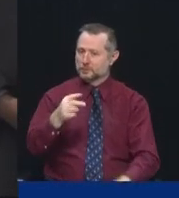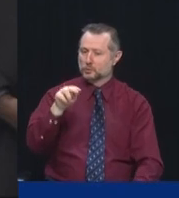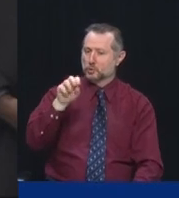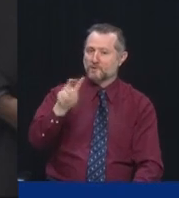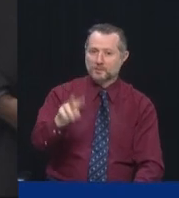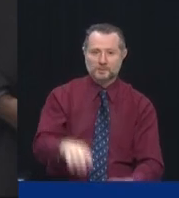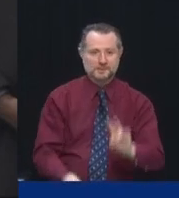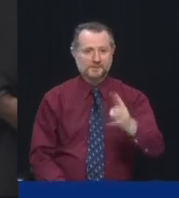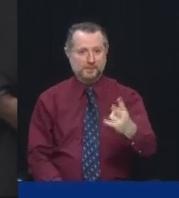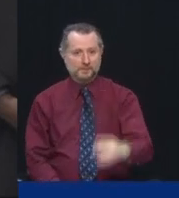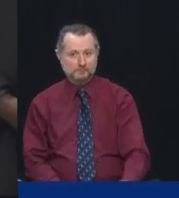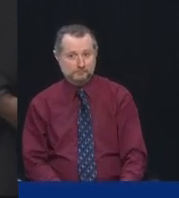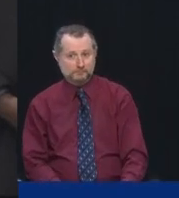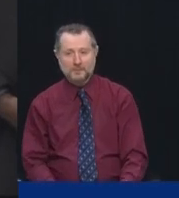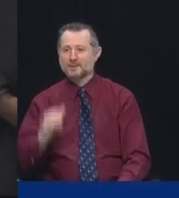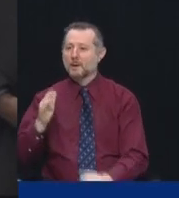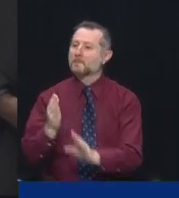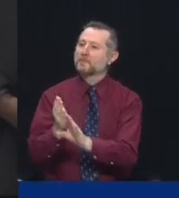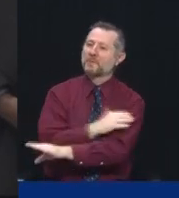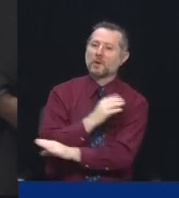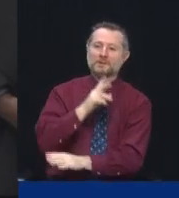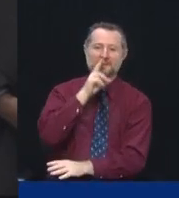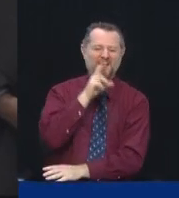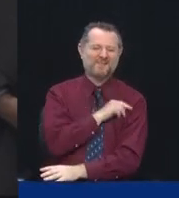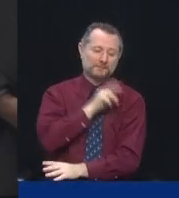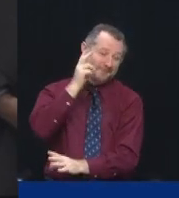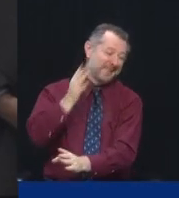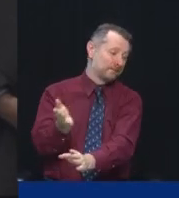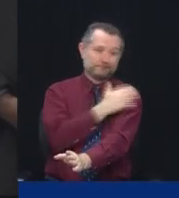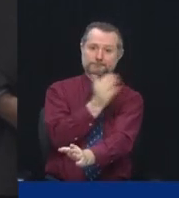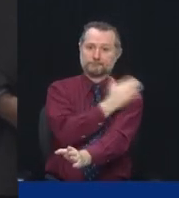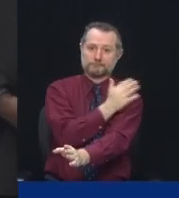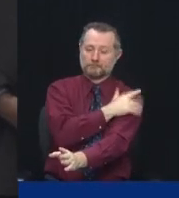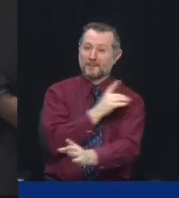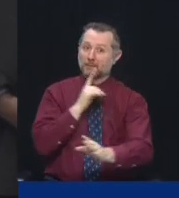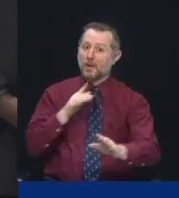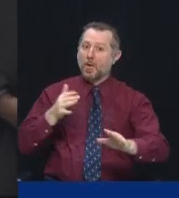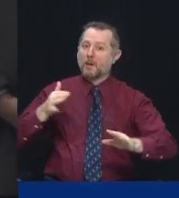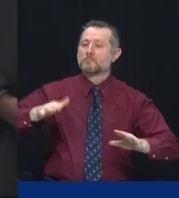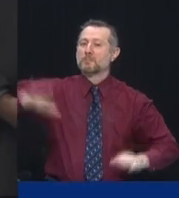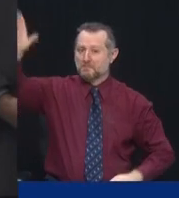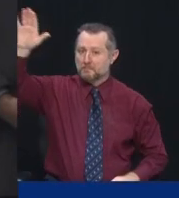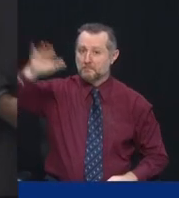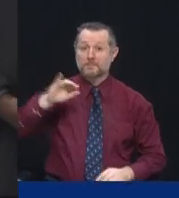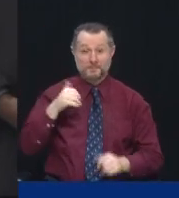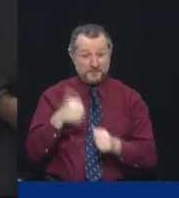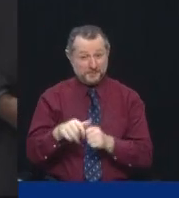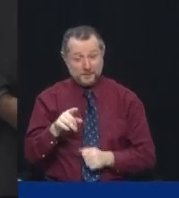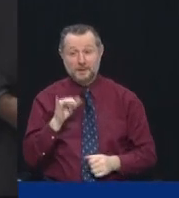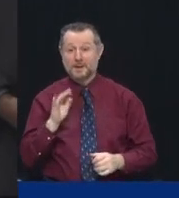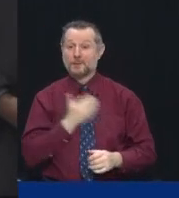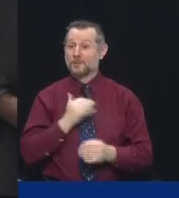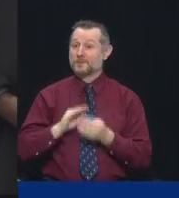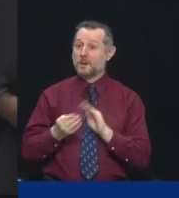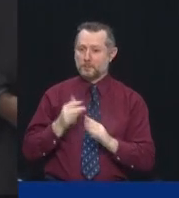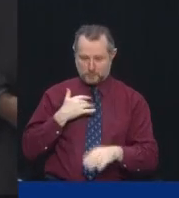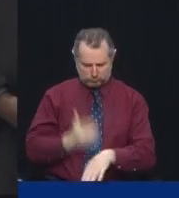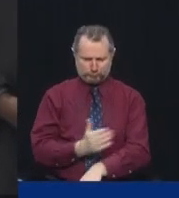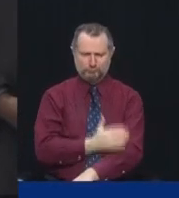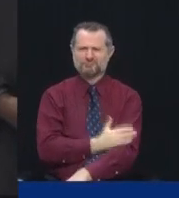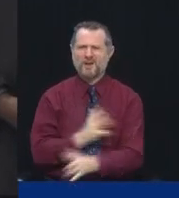to pre-Thanksgiving, pre-holiday surge. So the numbers are going very well. As the numbers